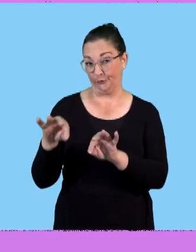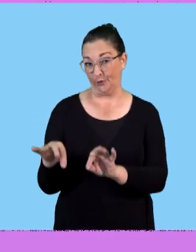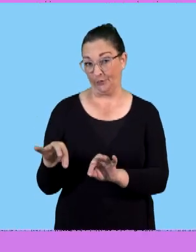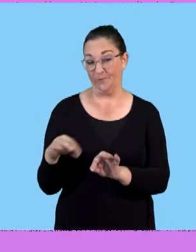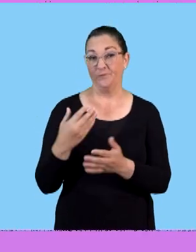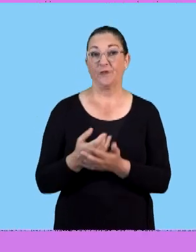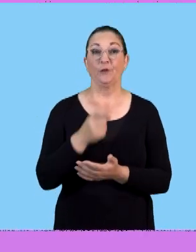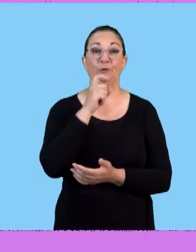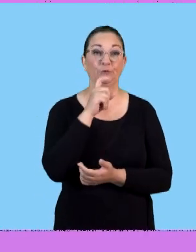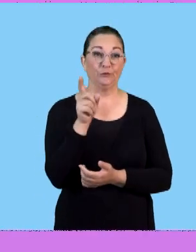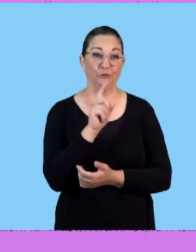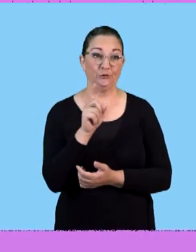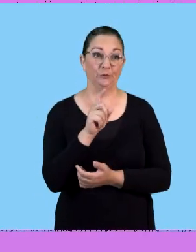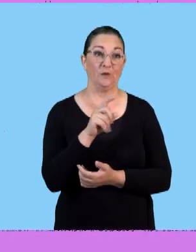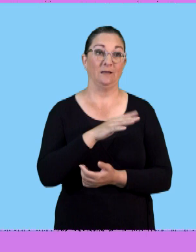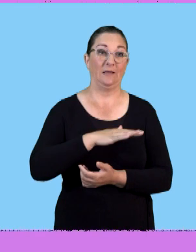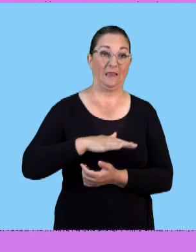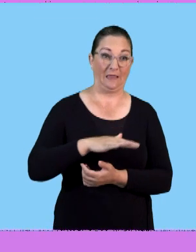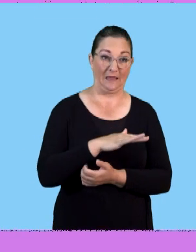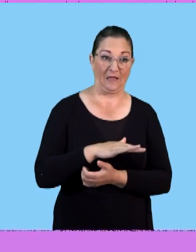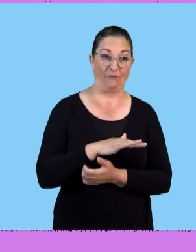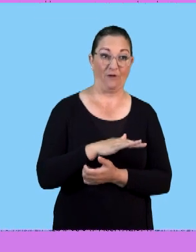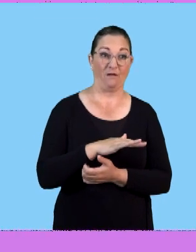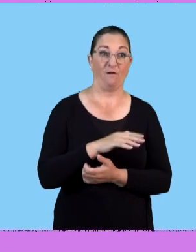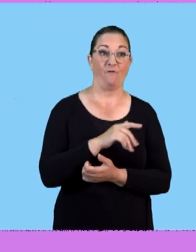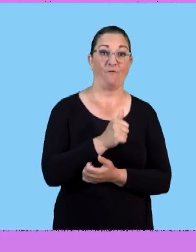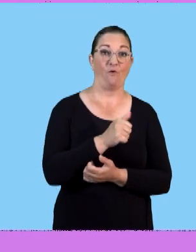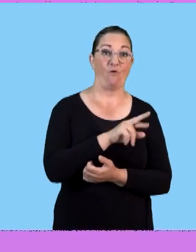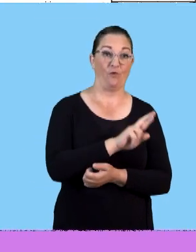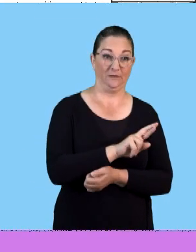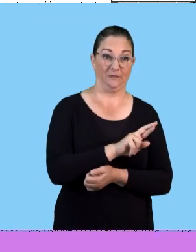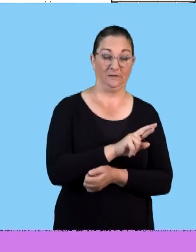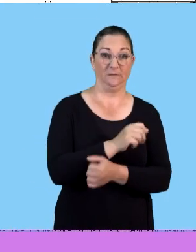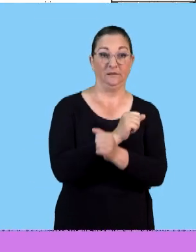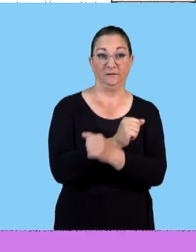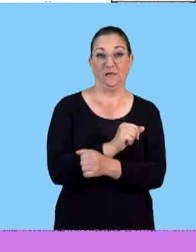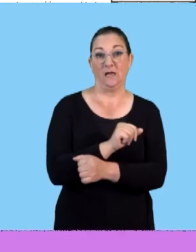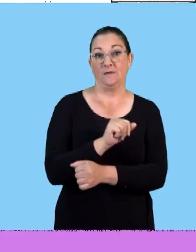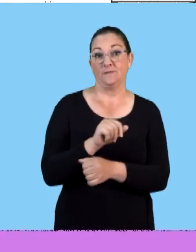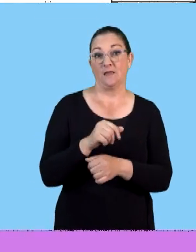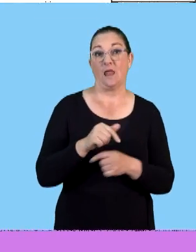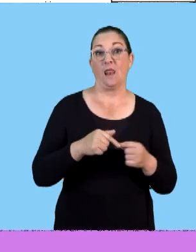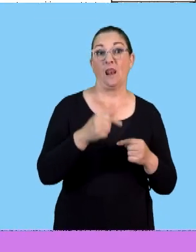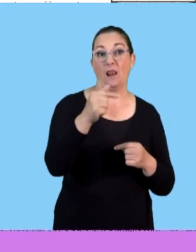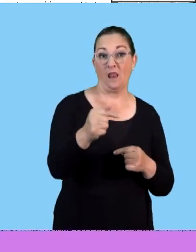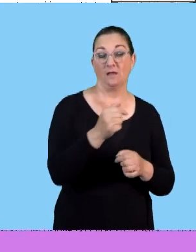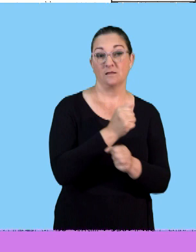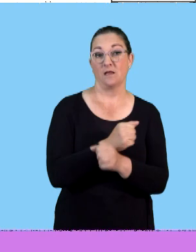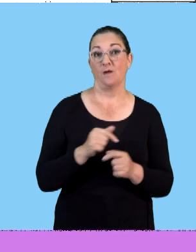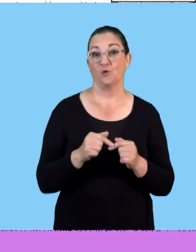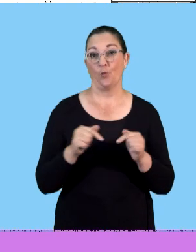the following formula. Area of a rectangle equals length times width. Now let's look at our diagram